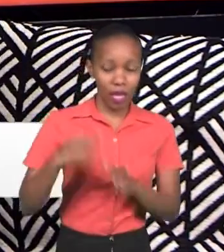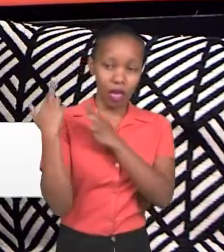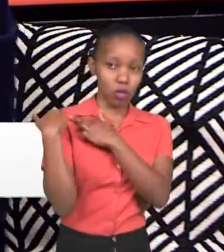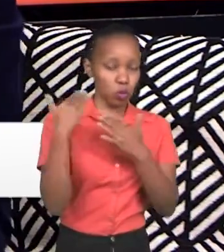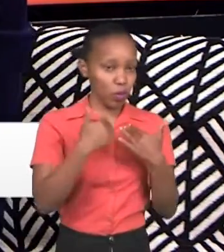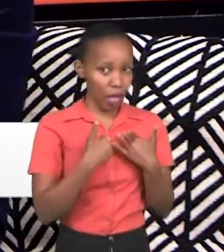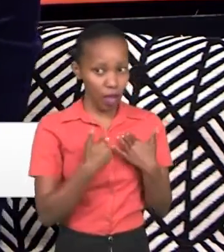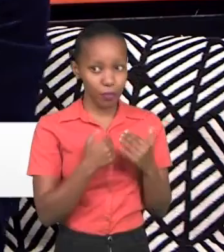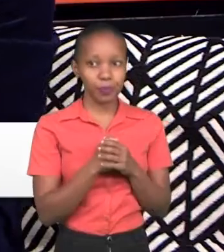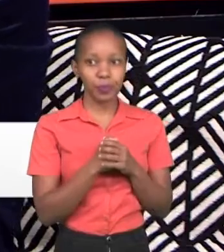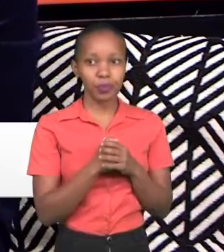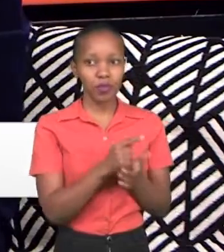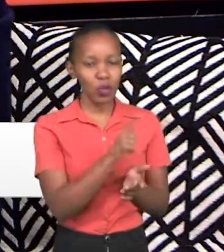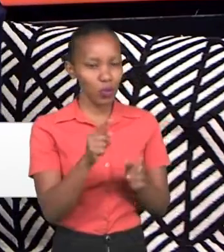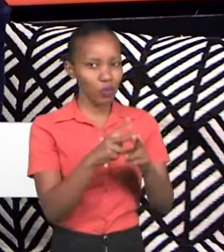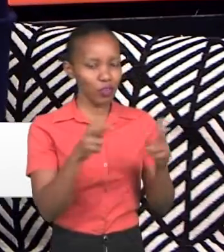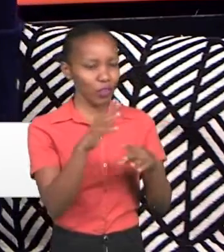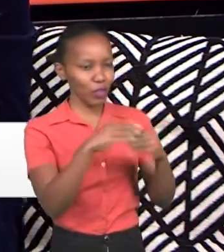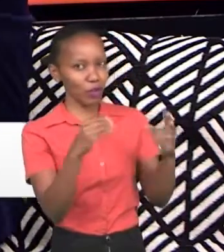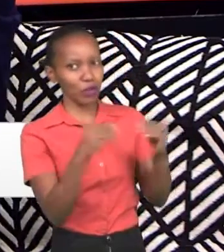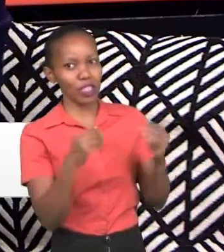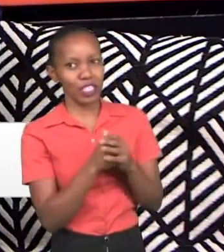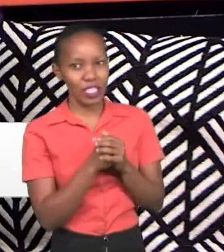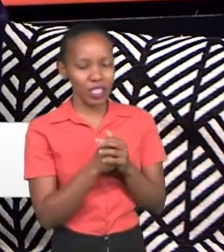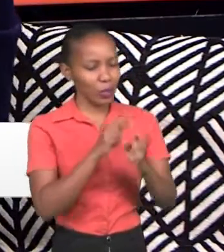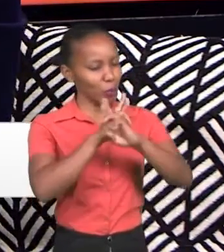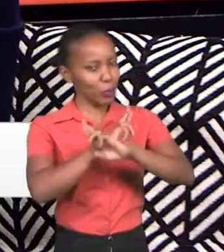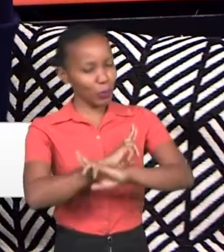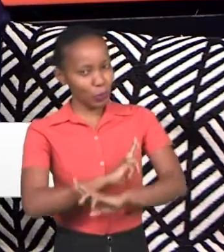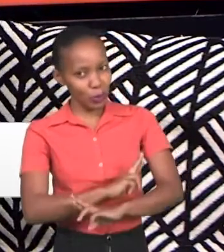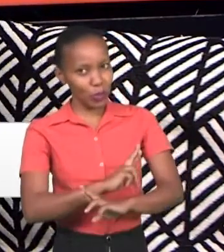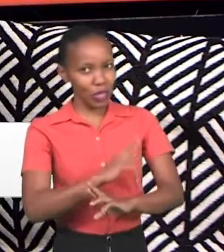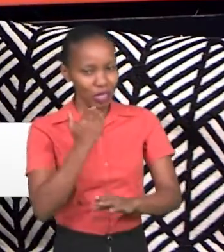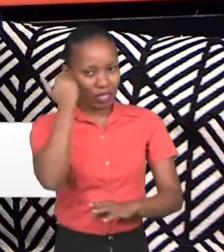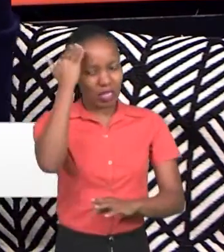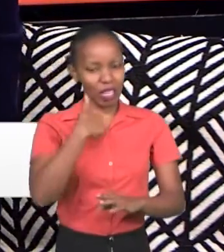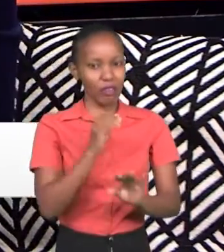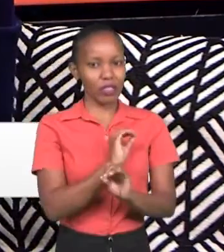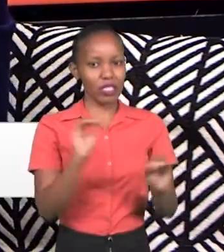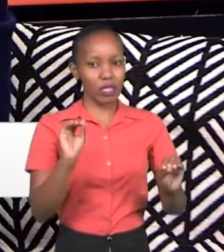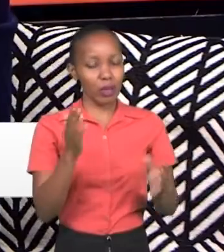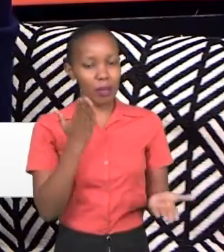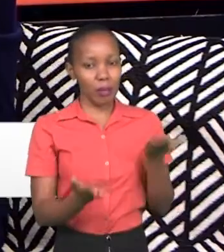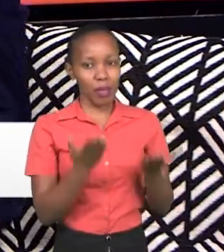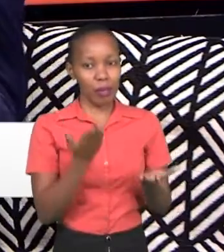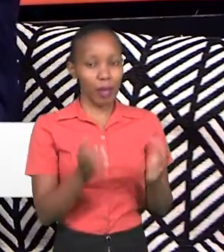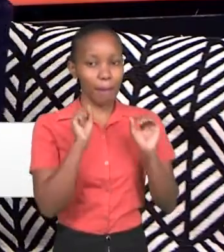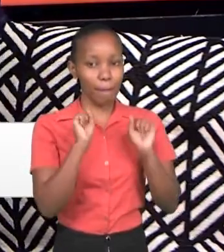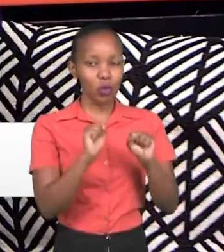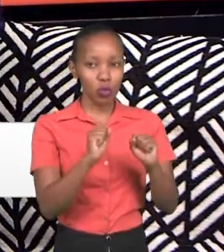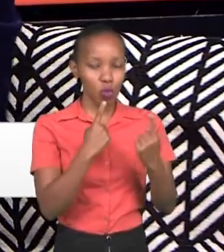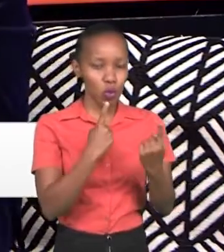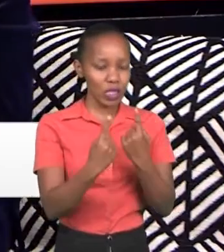responsibility you have. You look comfortable, man. I like that. You relax right now because you're stress-free, is it? Let me tell us about